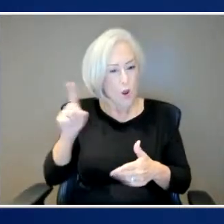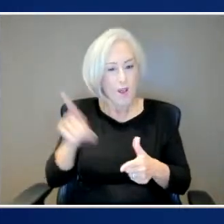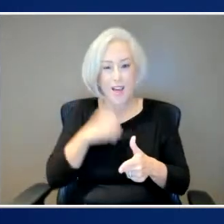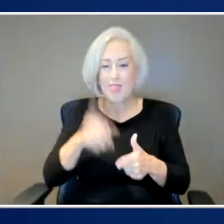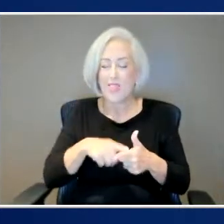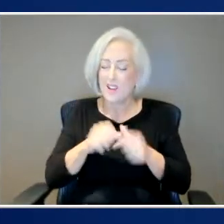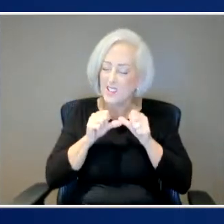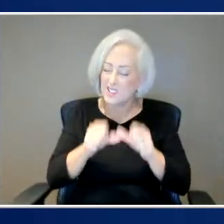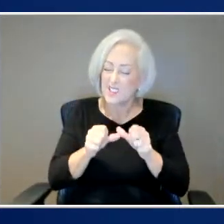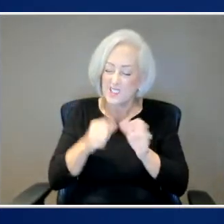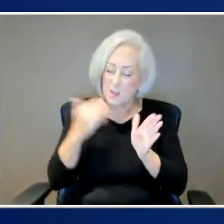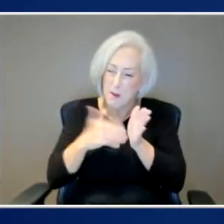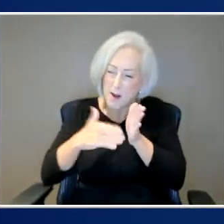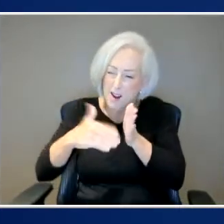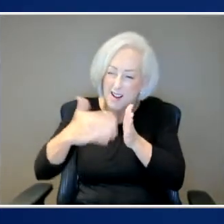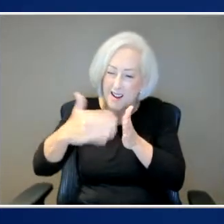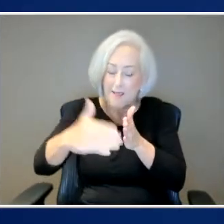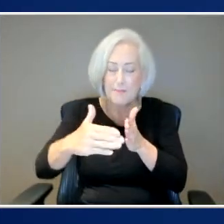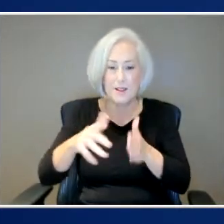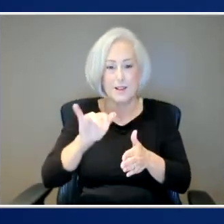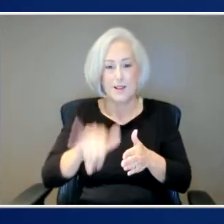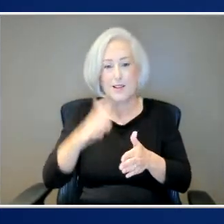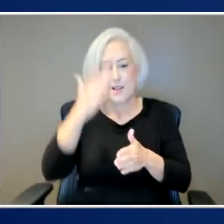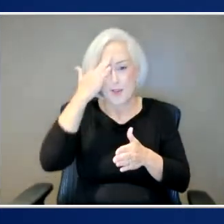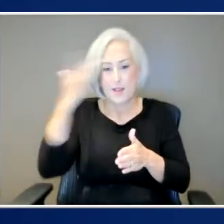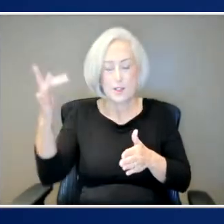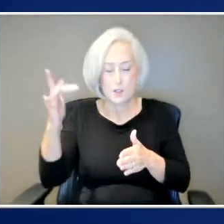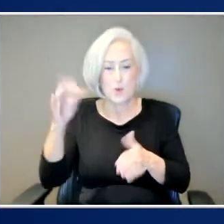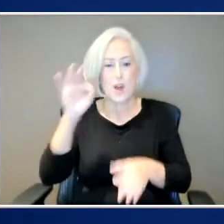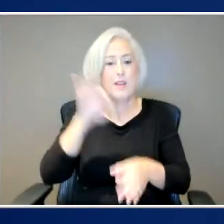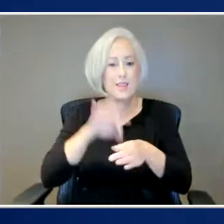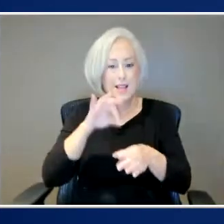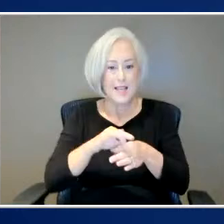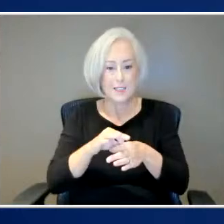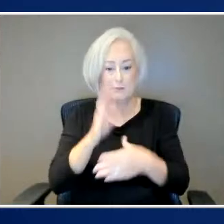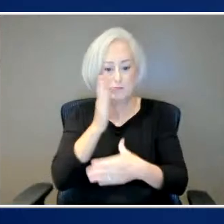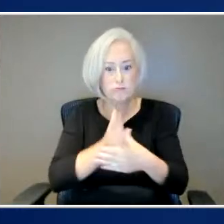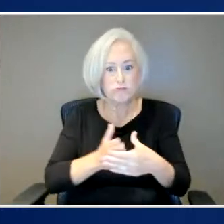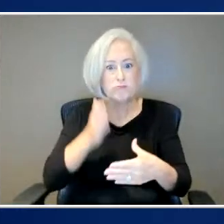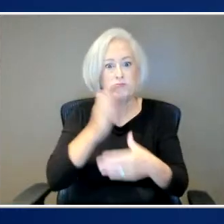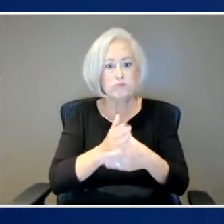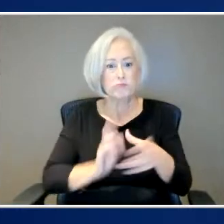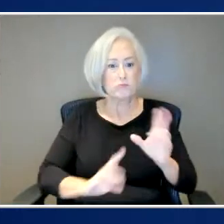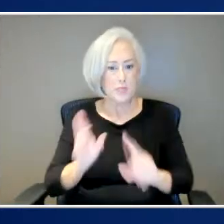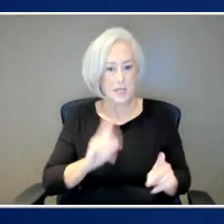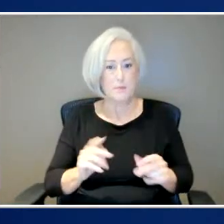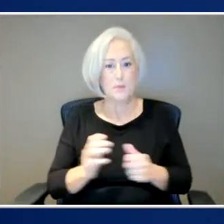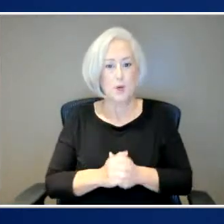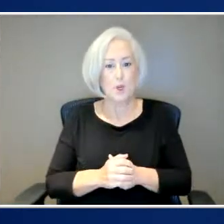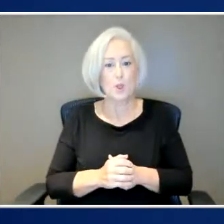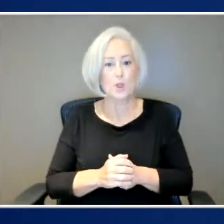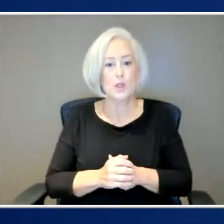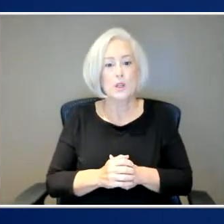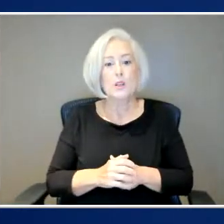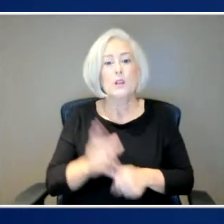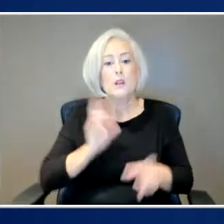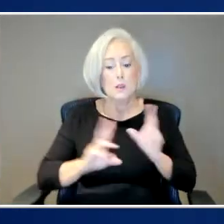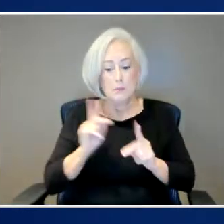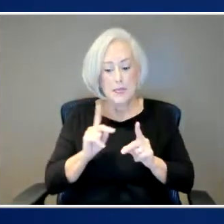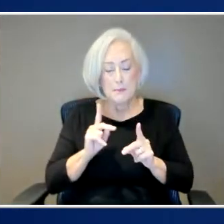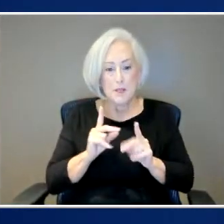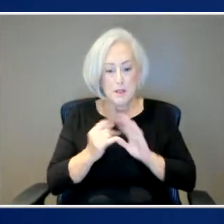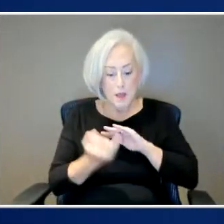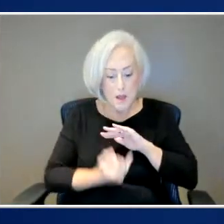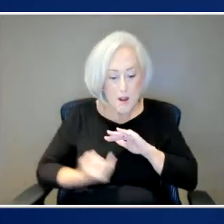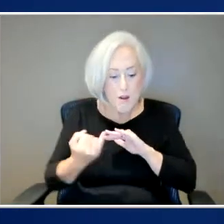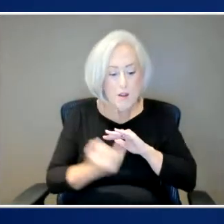incredibly divisive, is where we have people that are in these echo chambers where social media, maybe their friends, are